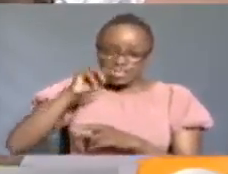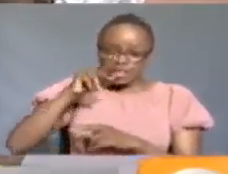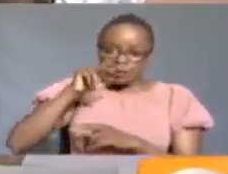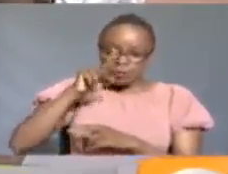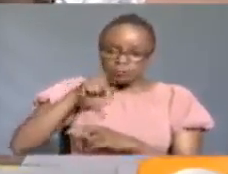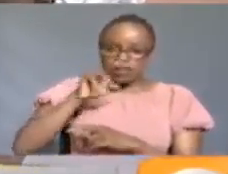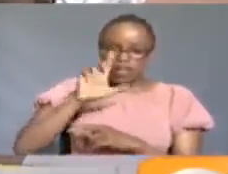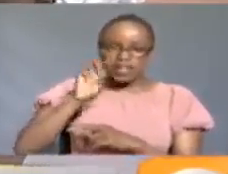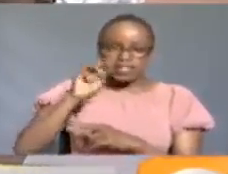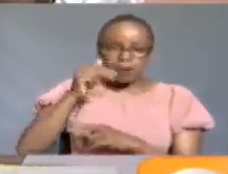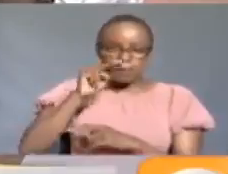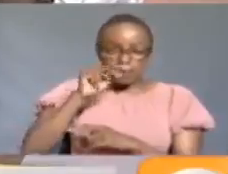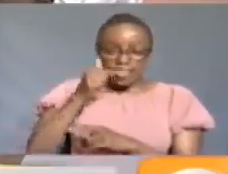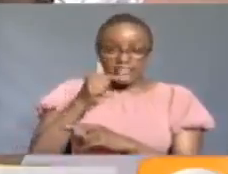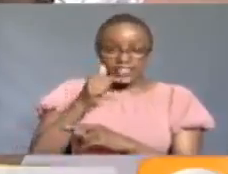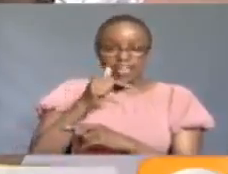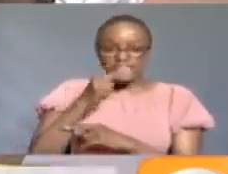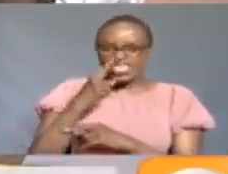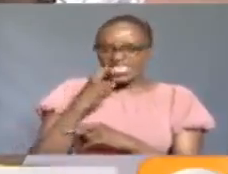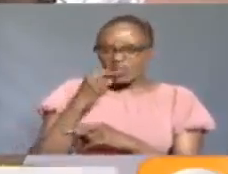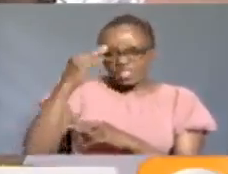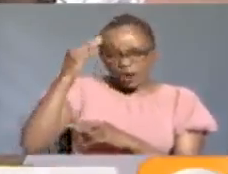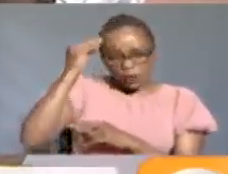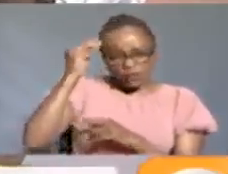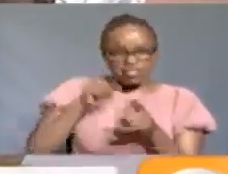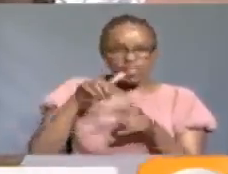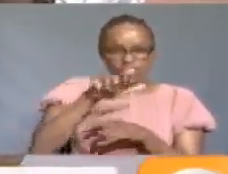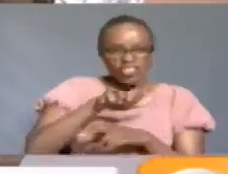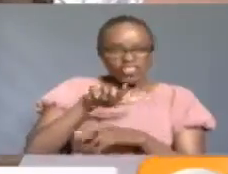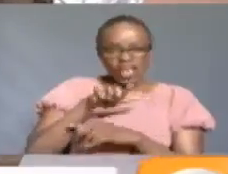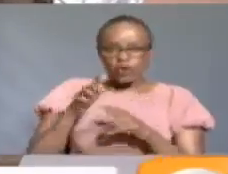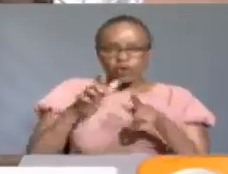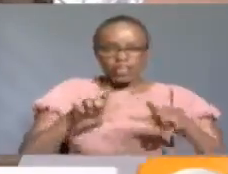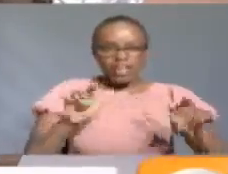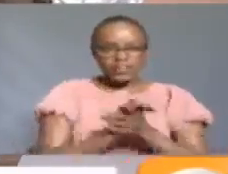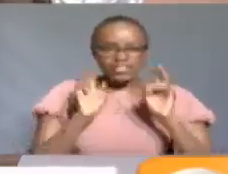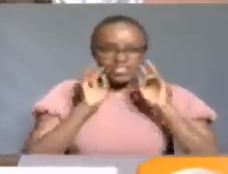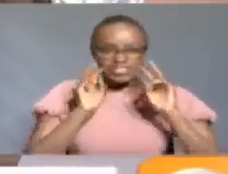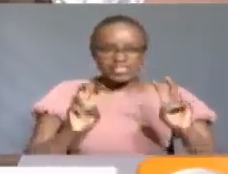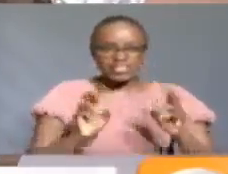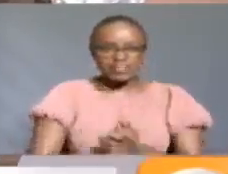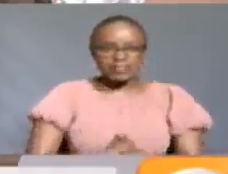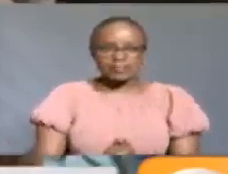Kipleltmet, or the white-haired one in the local dialect. Take a look.